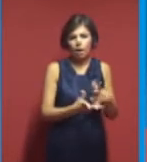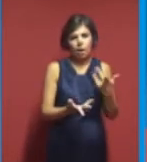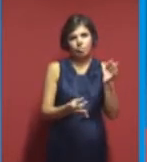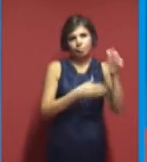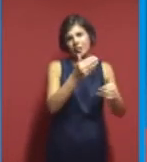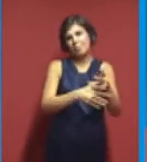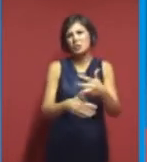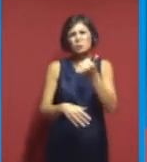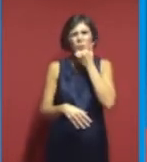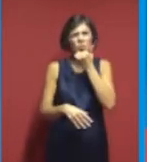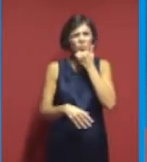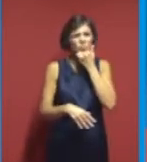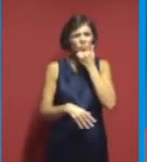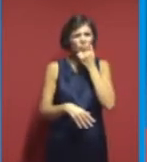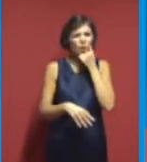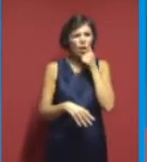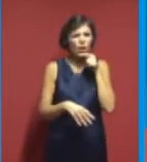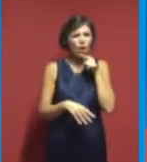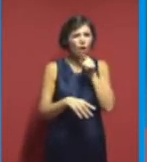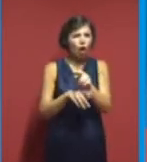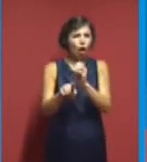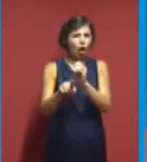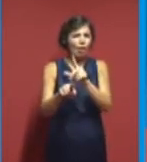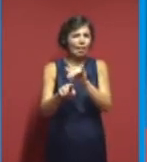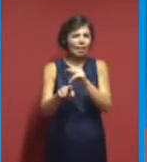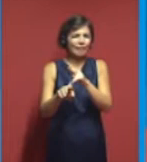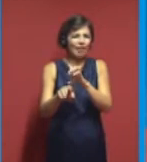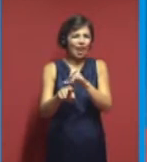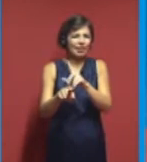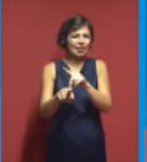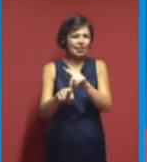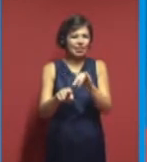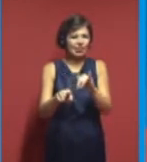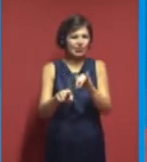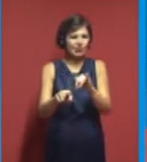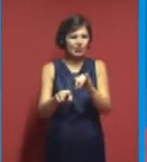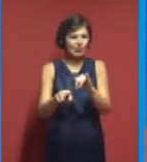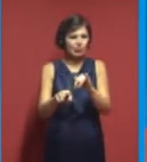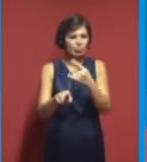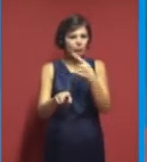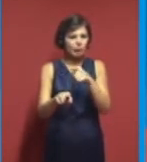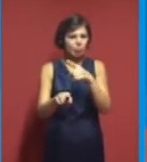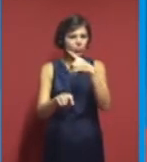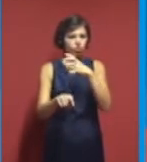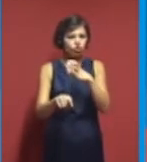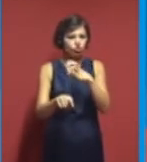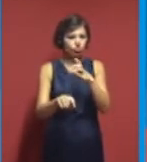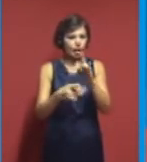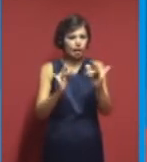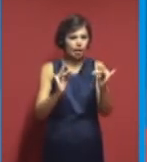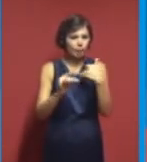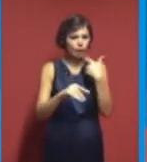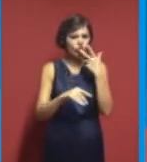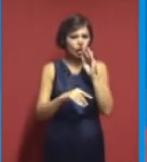what I saw before. And then I want to ask you, do you know who is the girl in your right